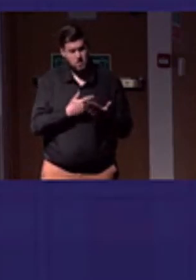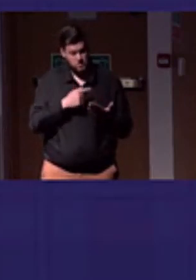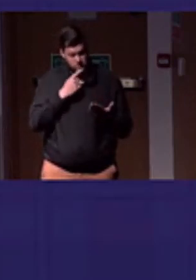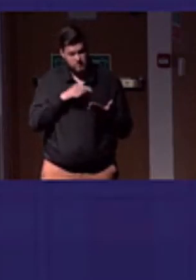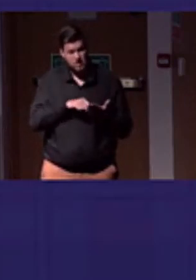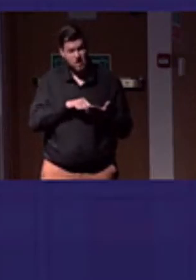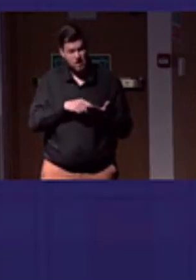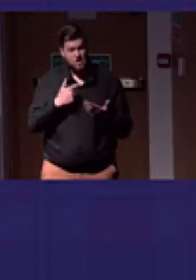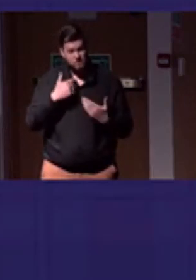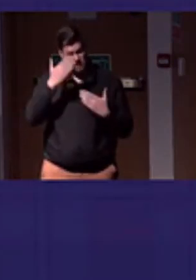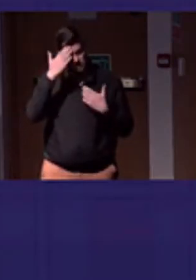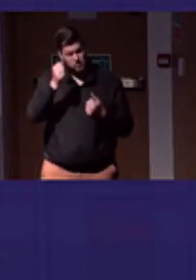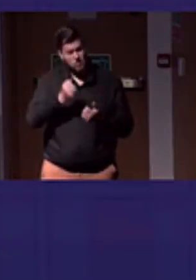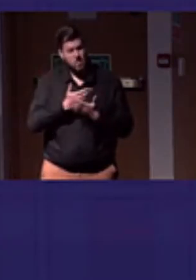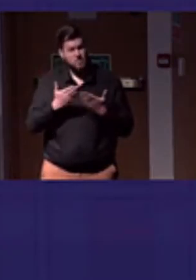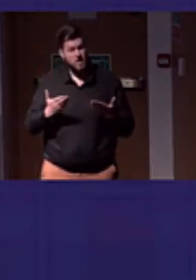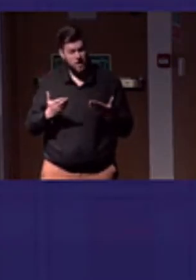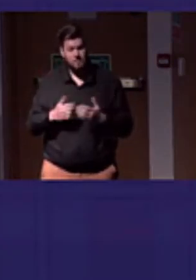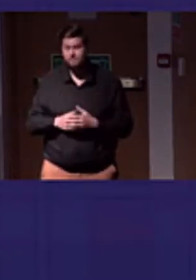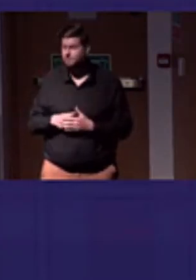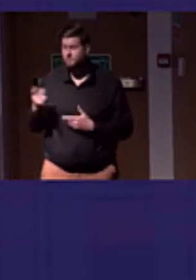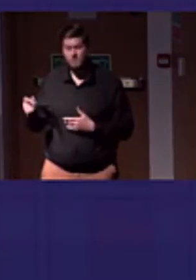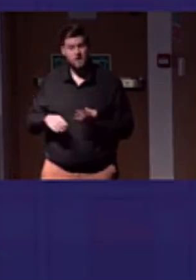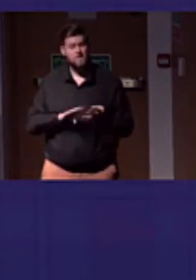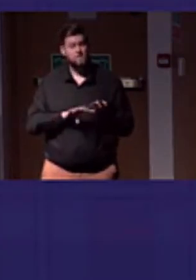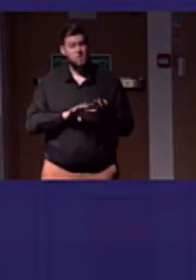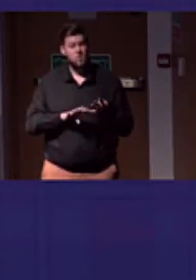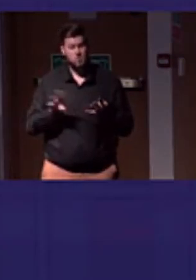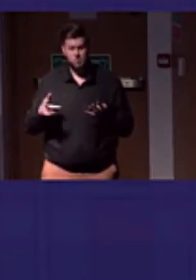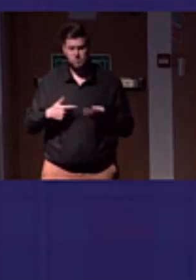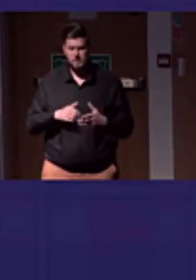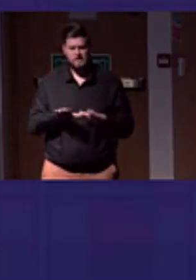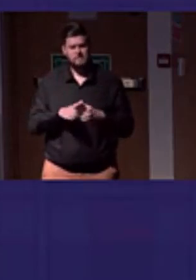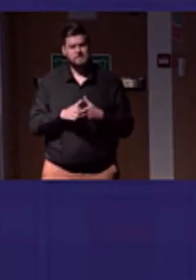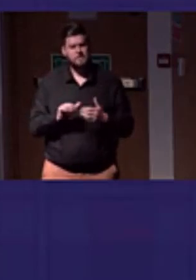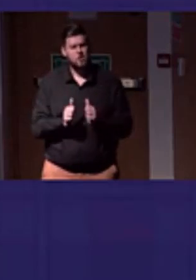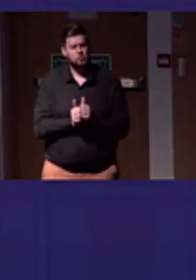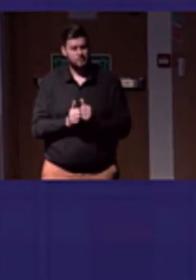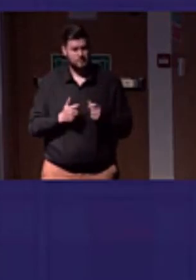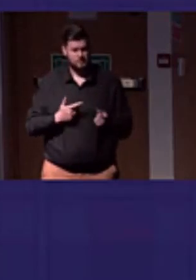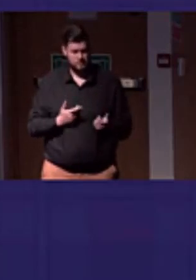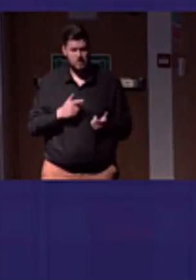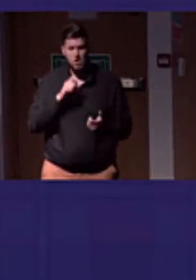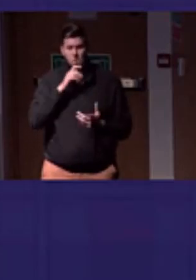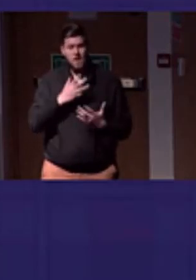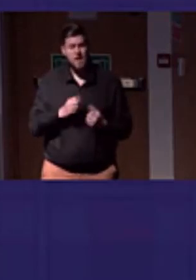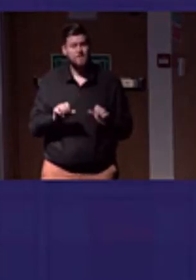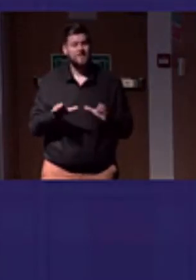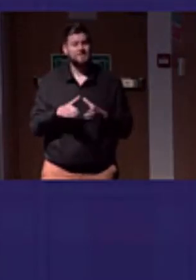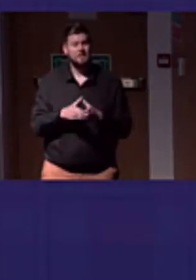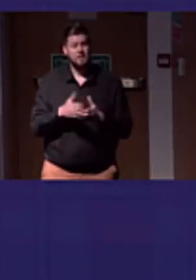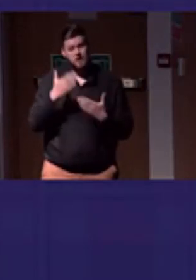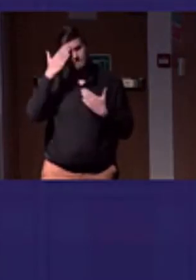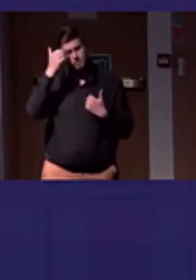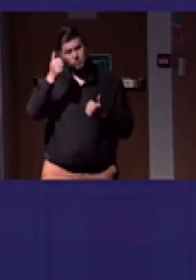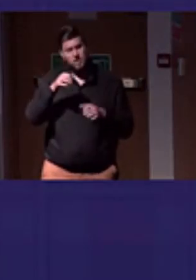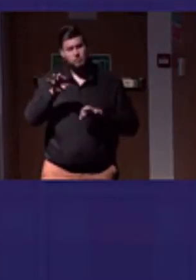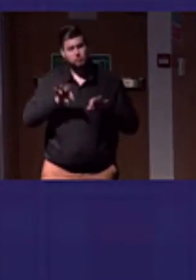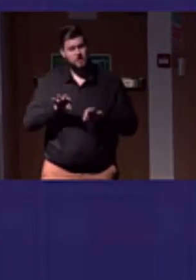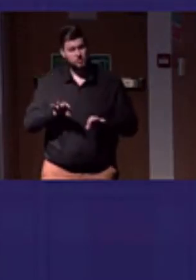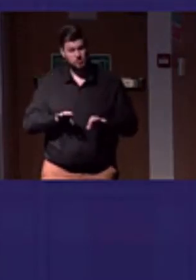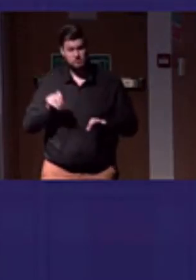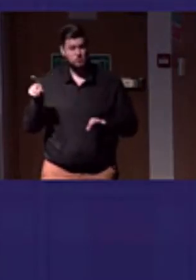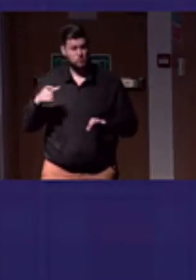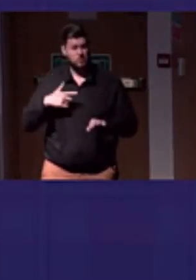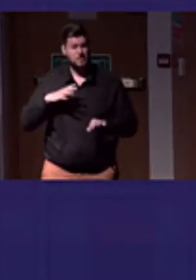4, team agreements. Okay, team agreements. This is your team mental health strategy. You need to set your